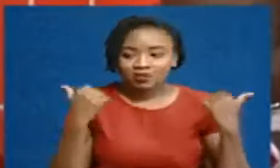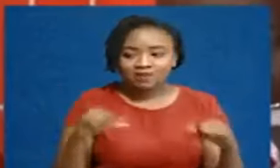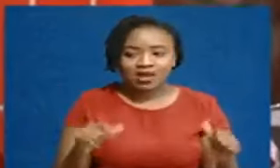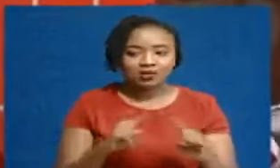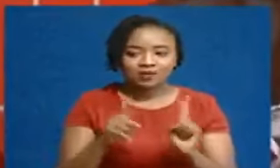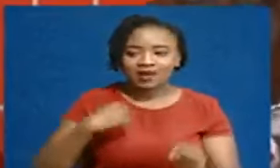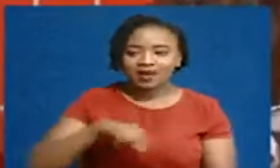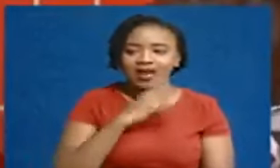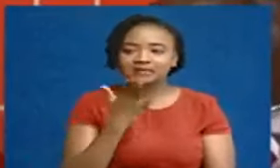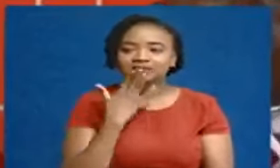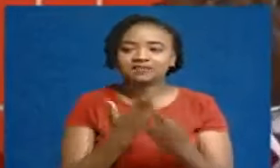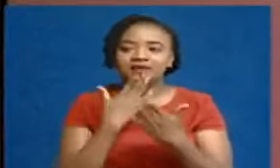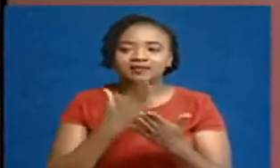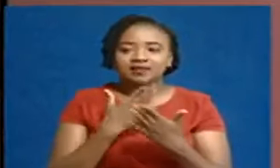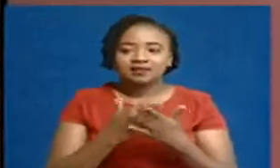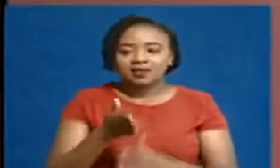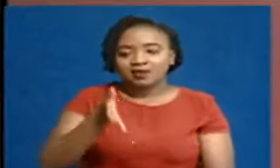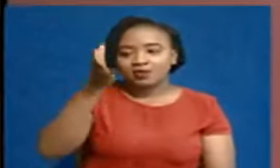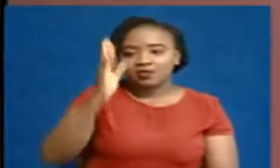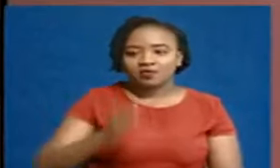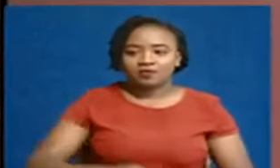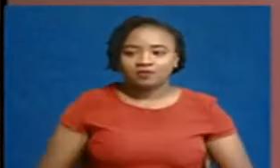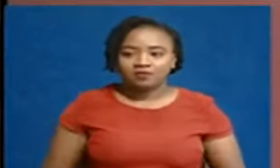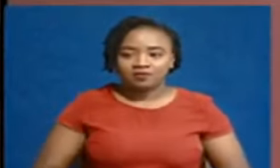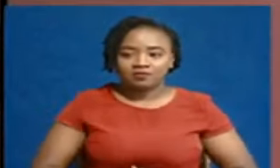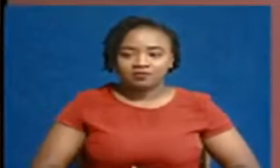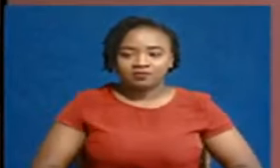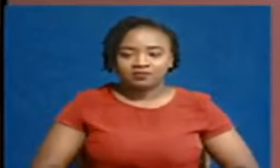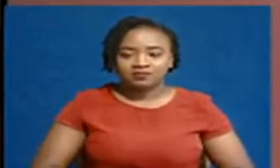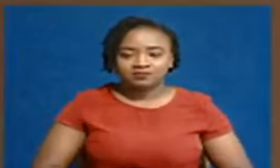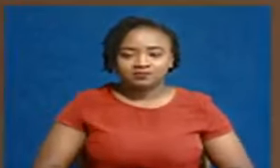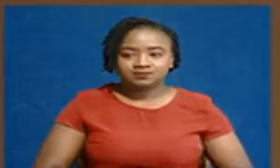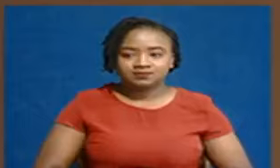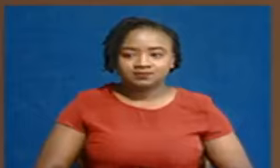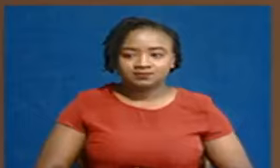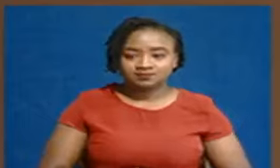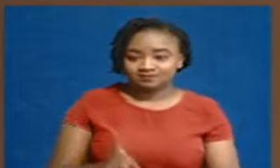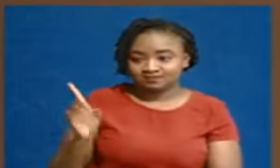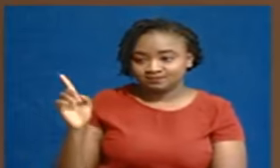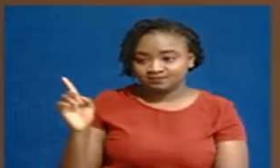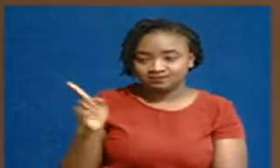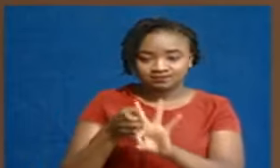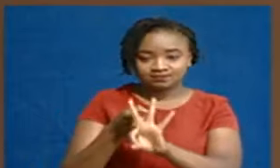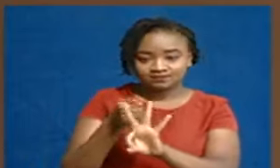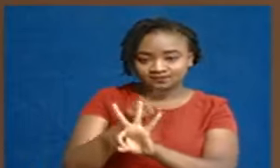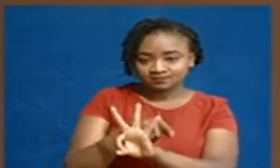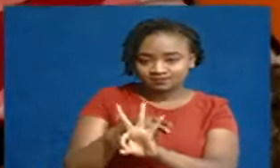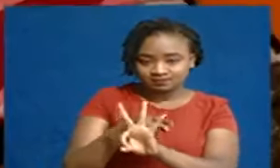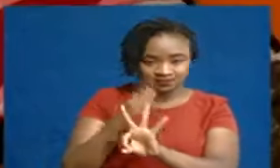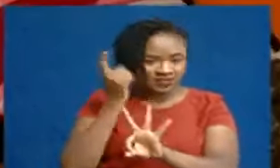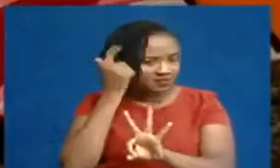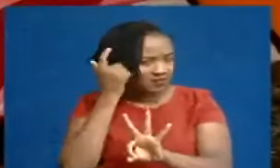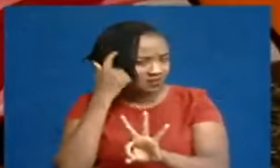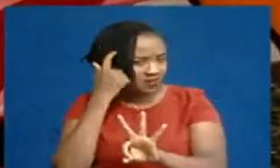kwa kwamba ametenda. Njagi, Aslam Longton and Jamil Longton were abducted in Kitengela